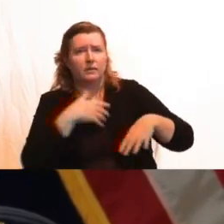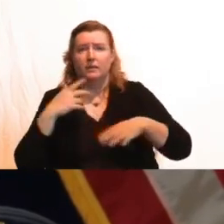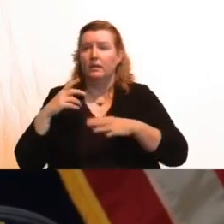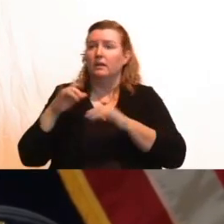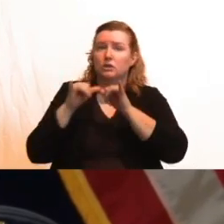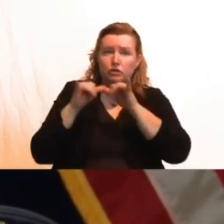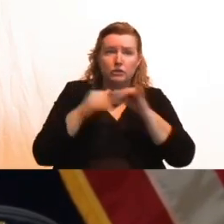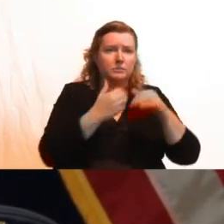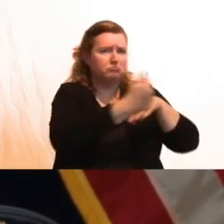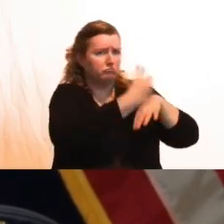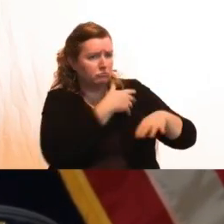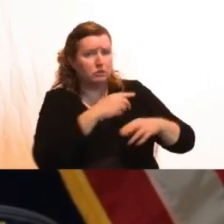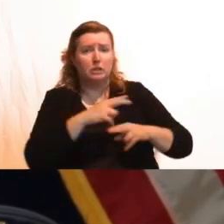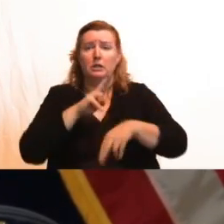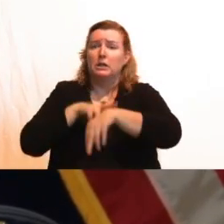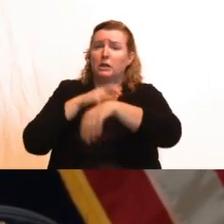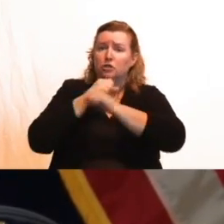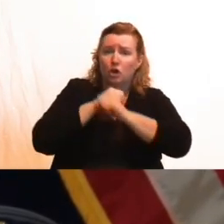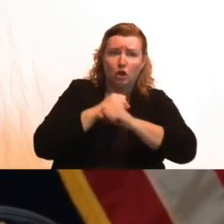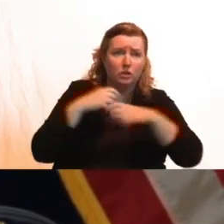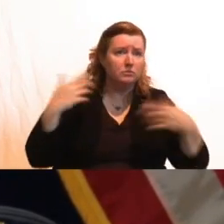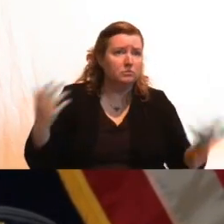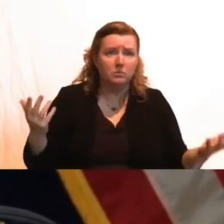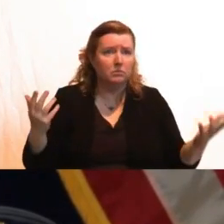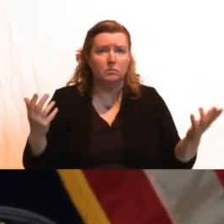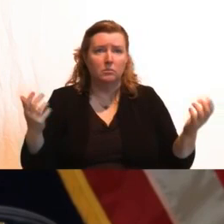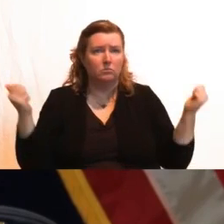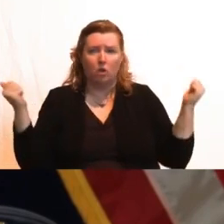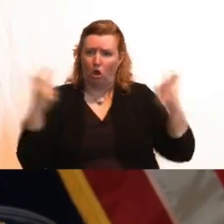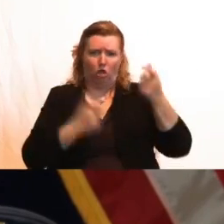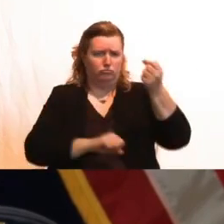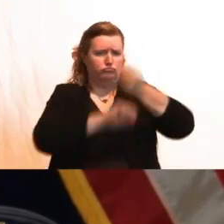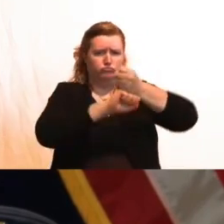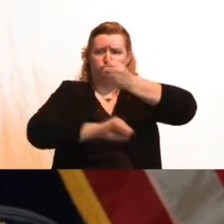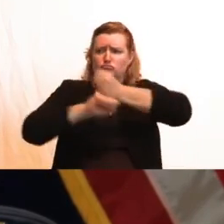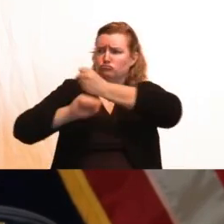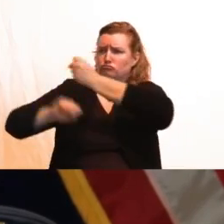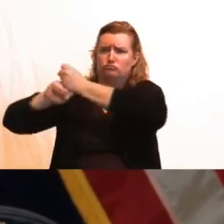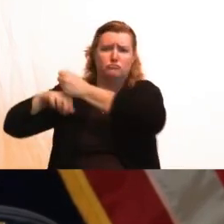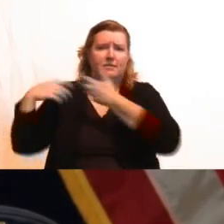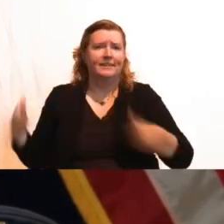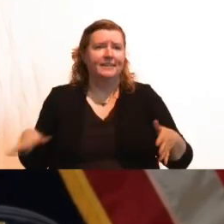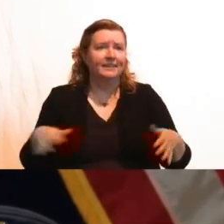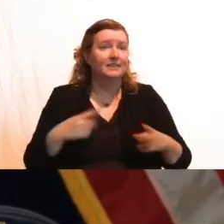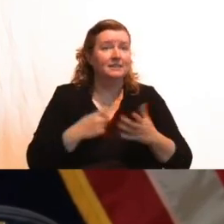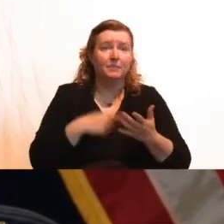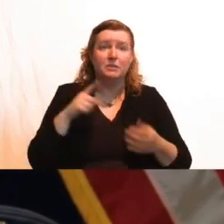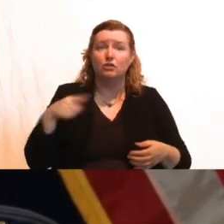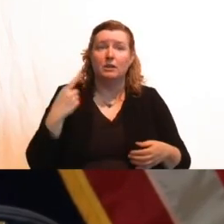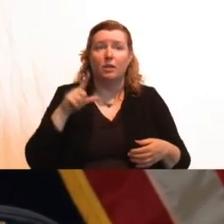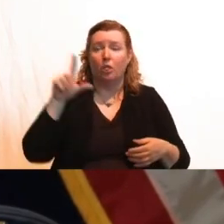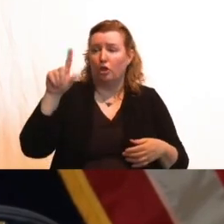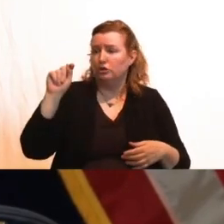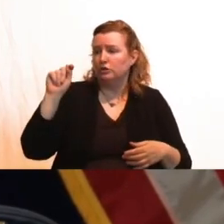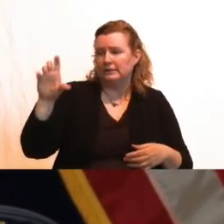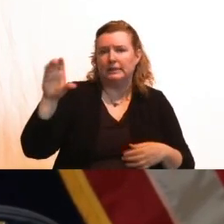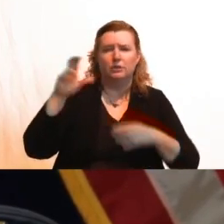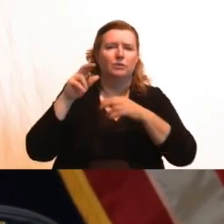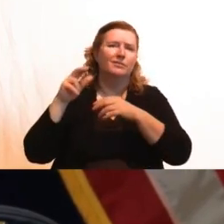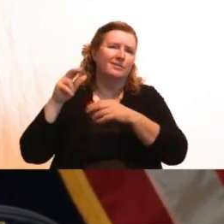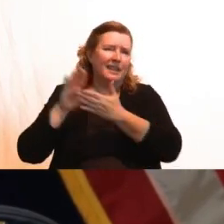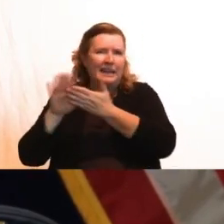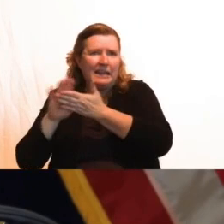cleaning long-term care, testing sites, field medical stations, every single step of the way to have the National